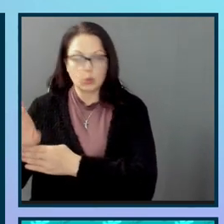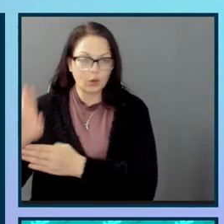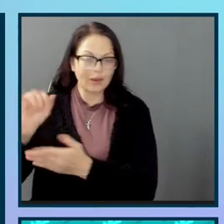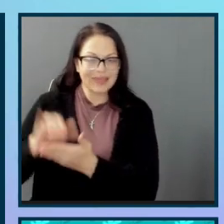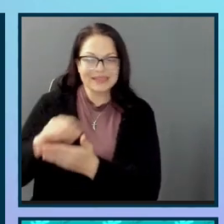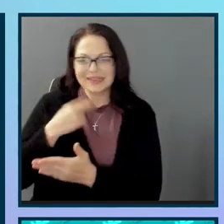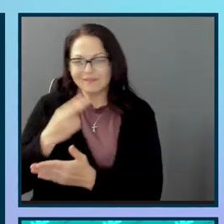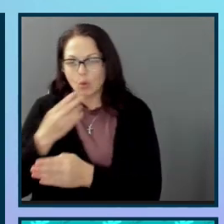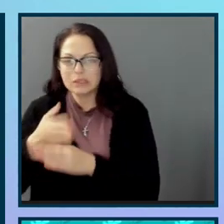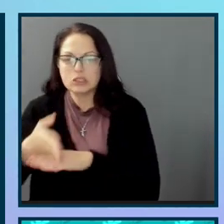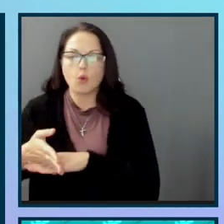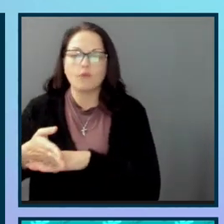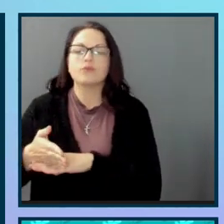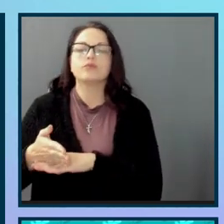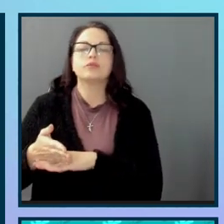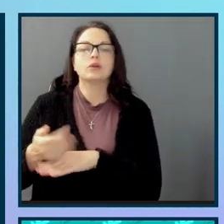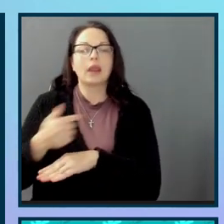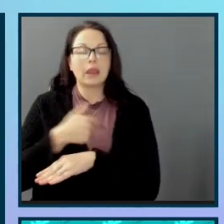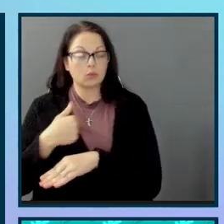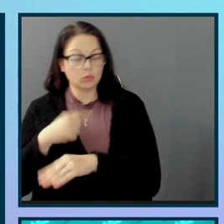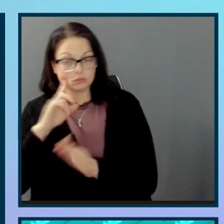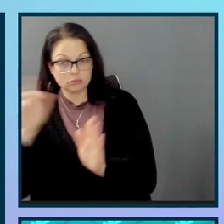essentially. So we can see it here in